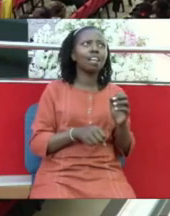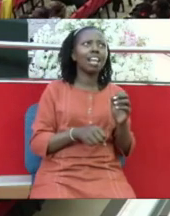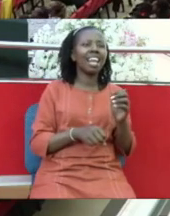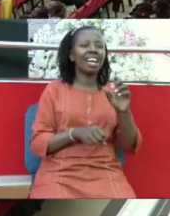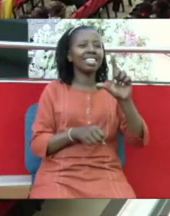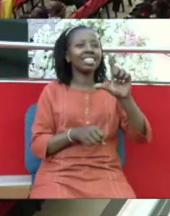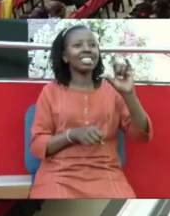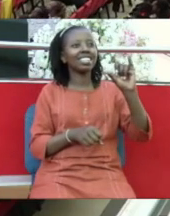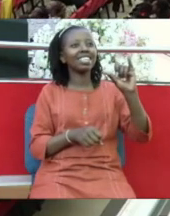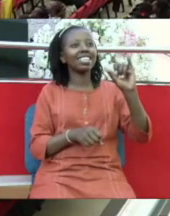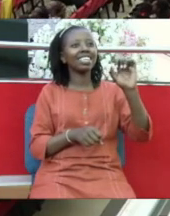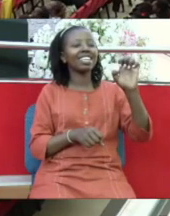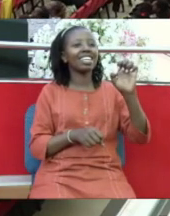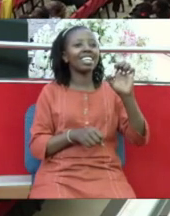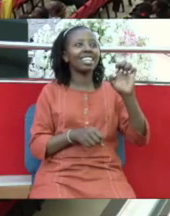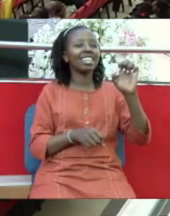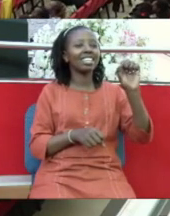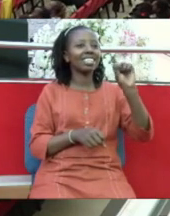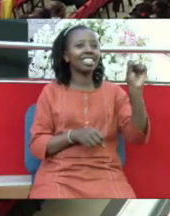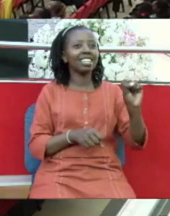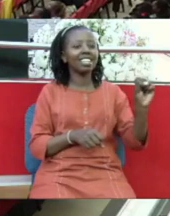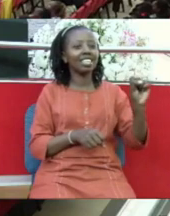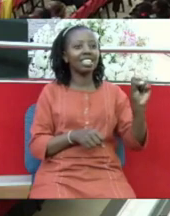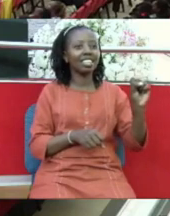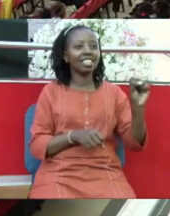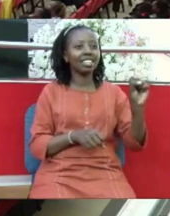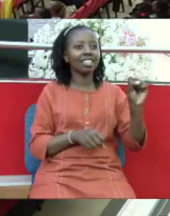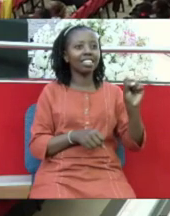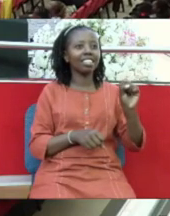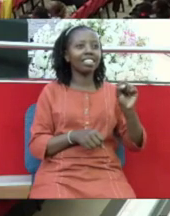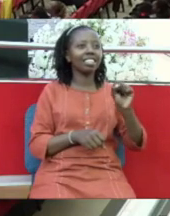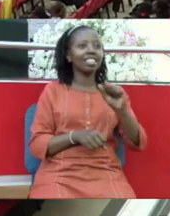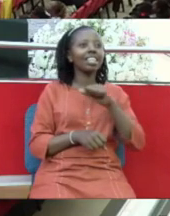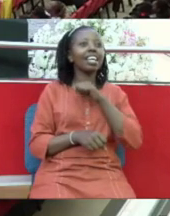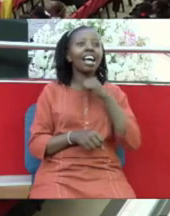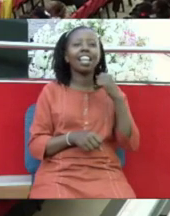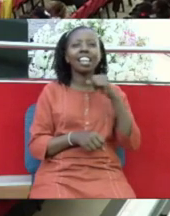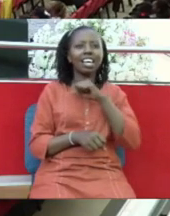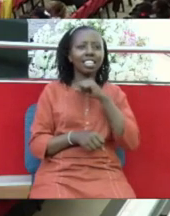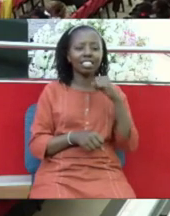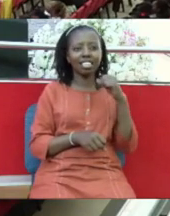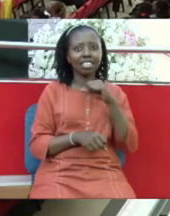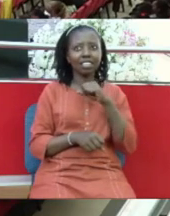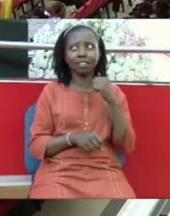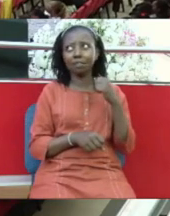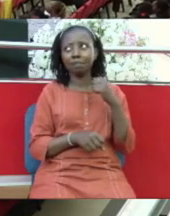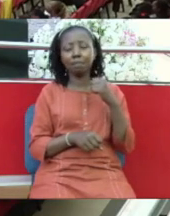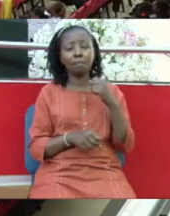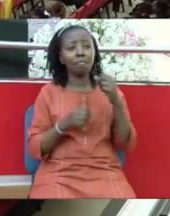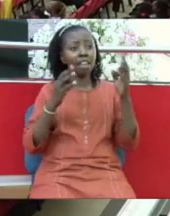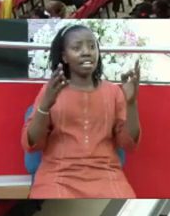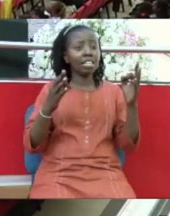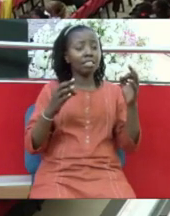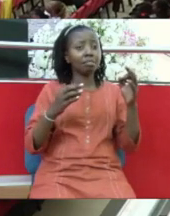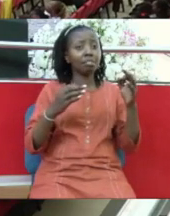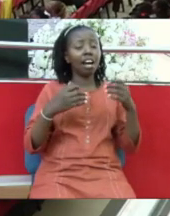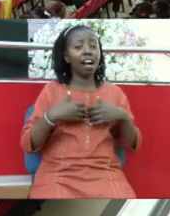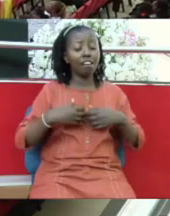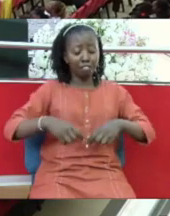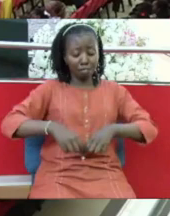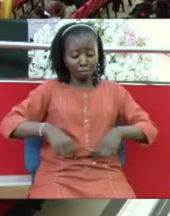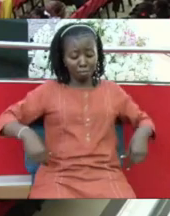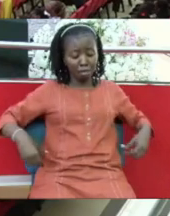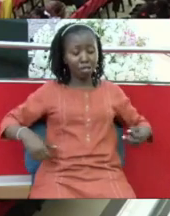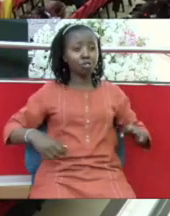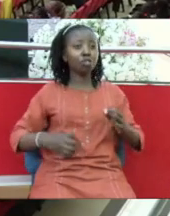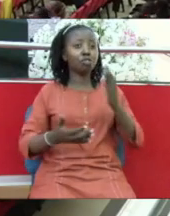of us. Anasema wewe ni mmoja wetu. You tell lies just like us. Wewe unasema uongo kama sisi. When you have the belt of truth, lakini ukiwa na mshipi wa